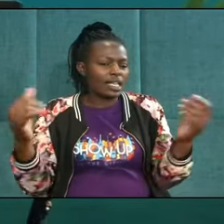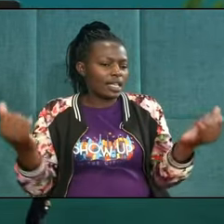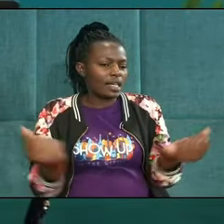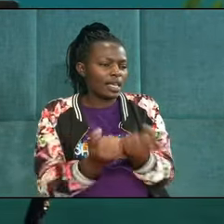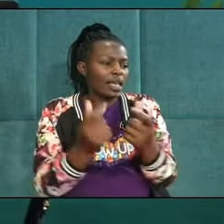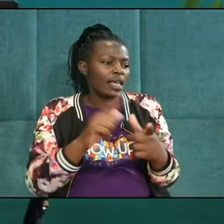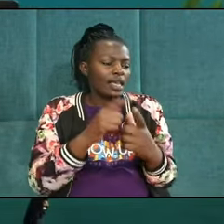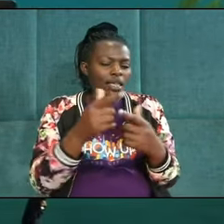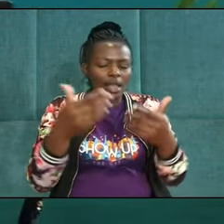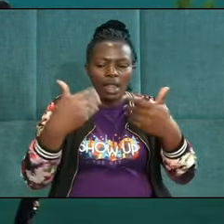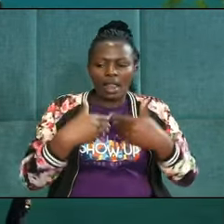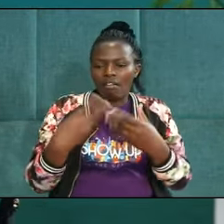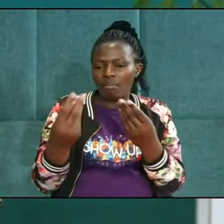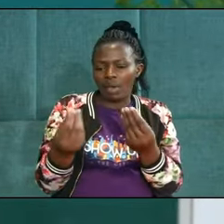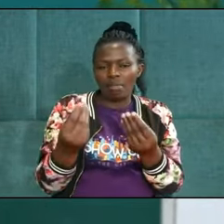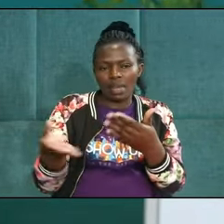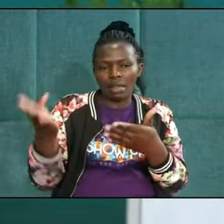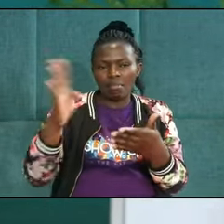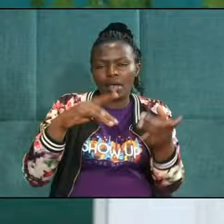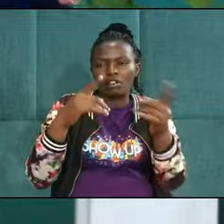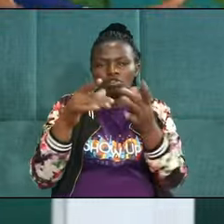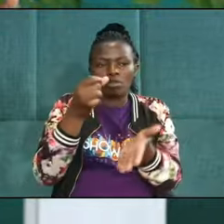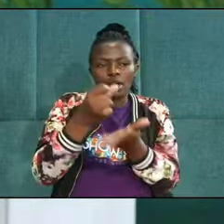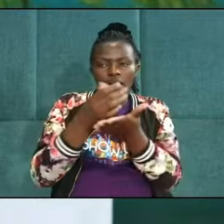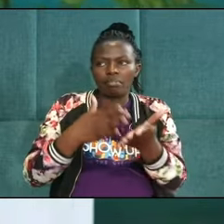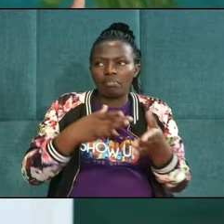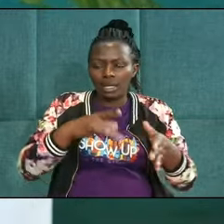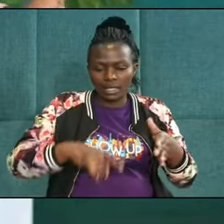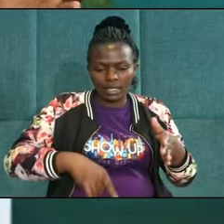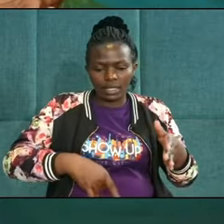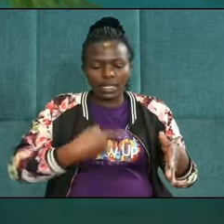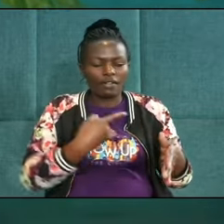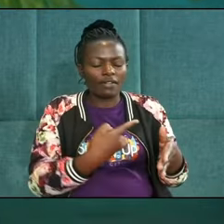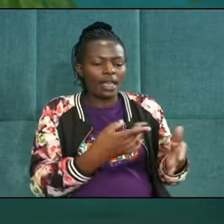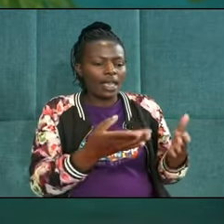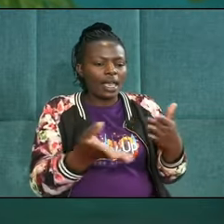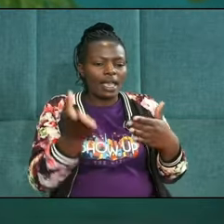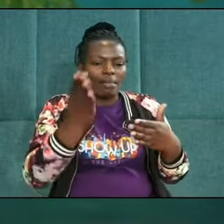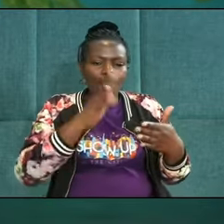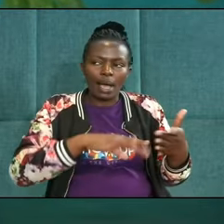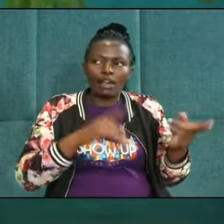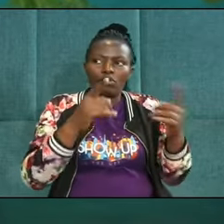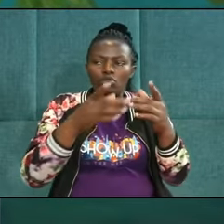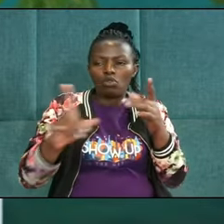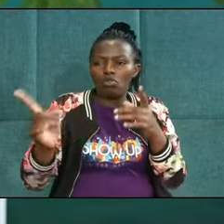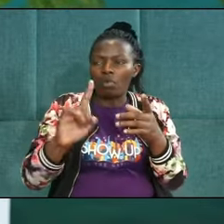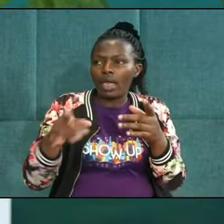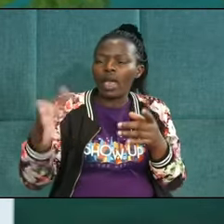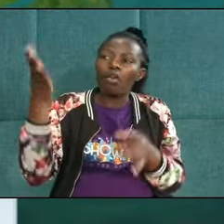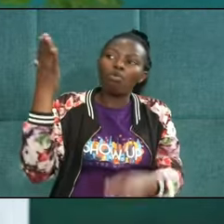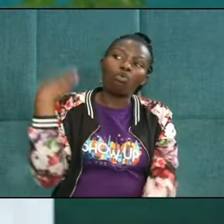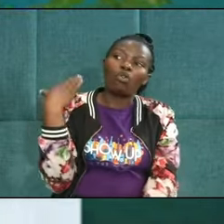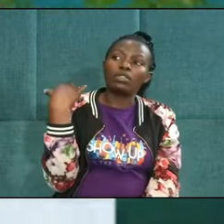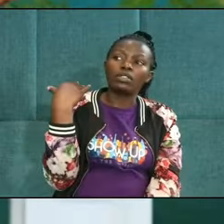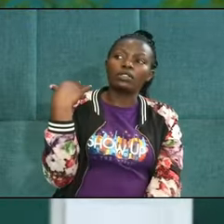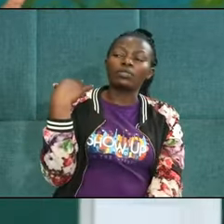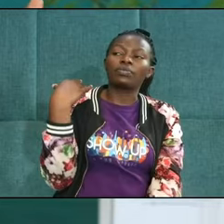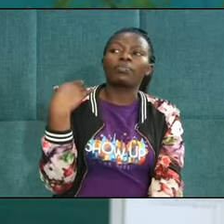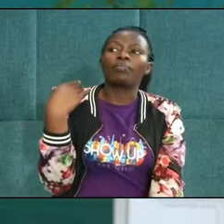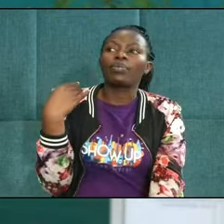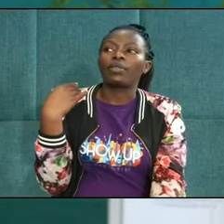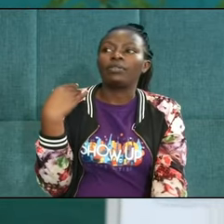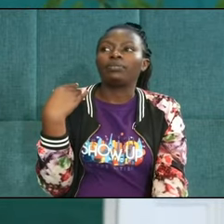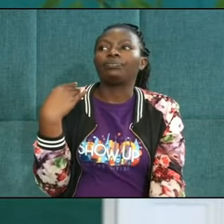I will get some compensations, they don't intentionally cause trouble for themselves. They still try to